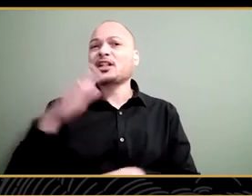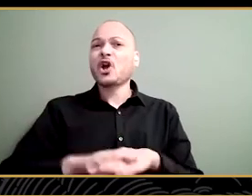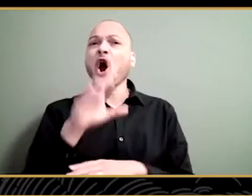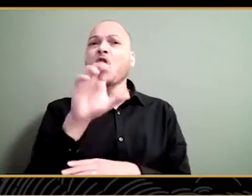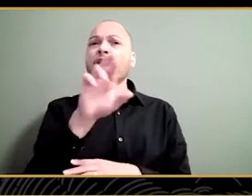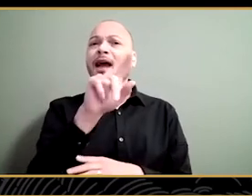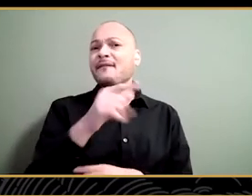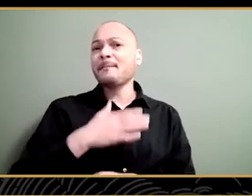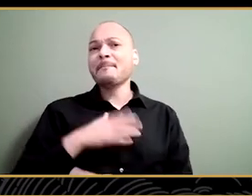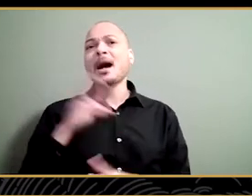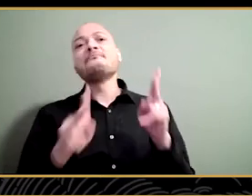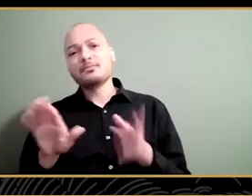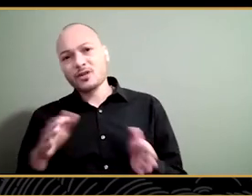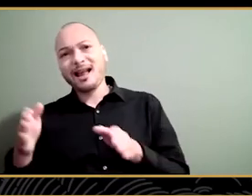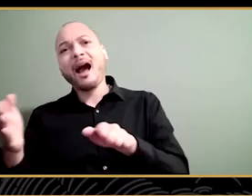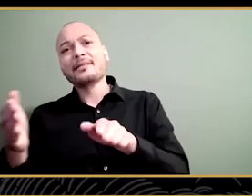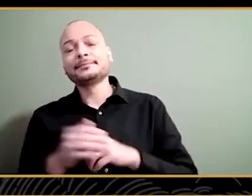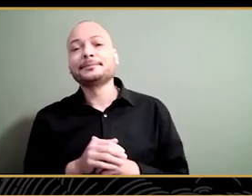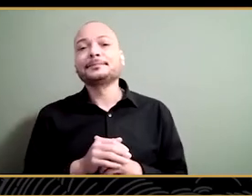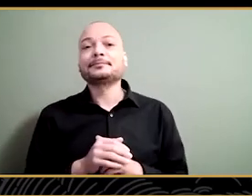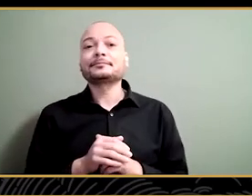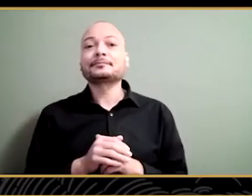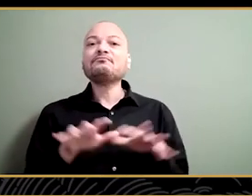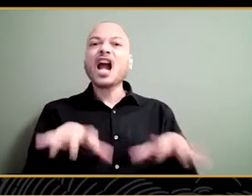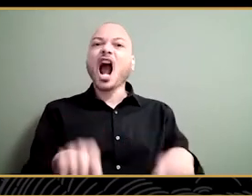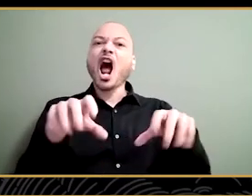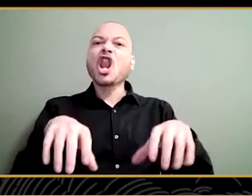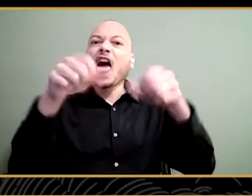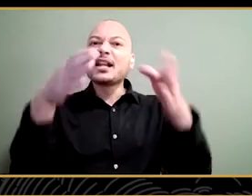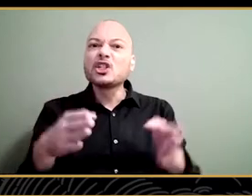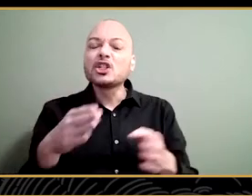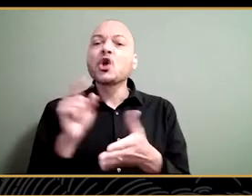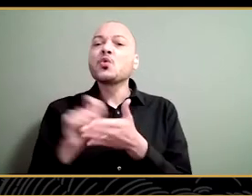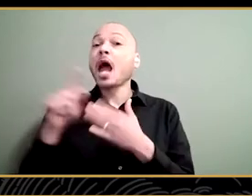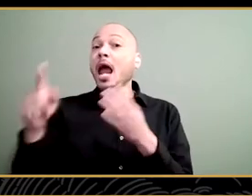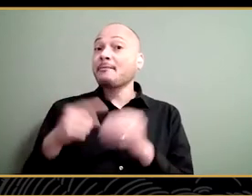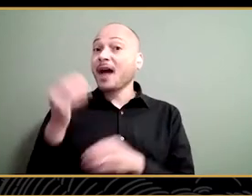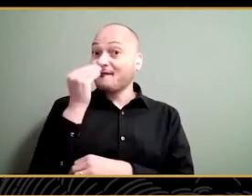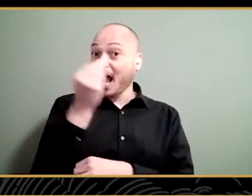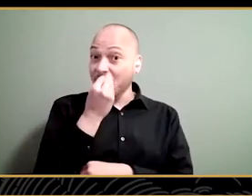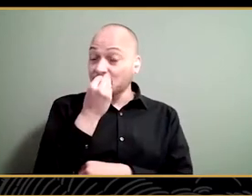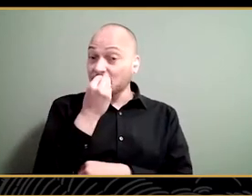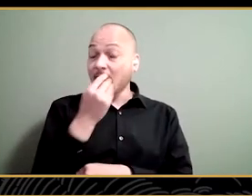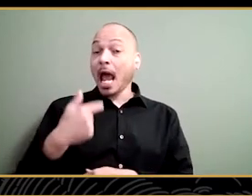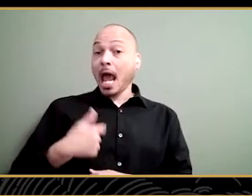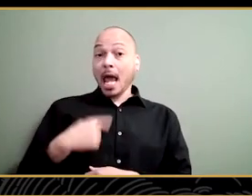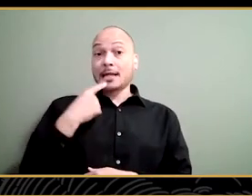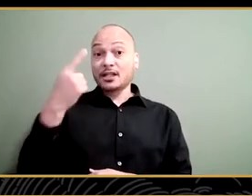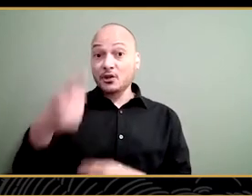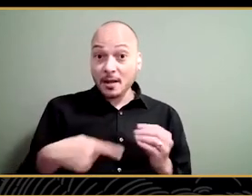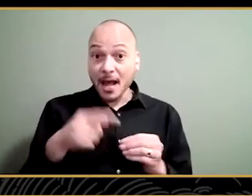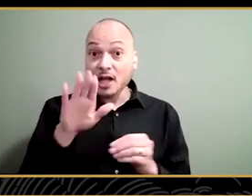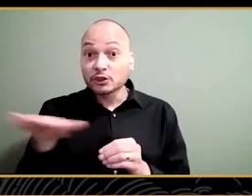are dying. Lines of poetry appear. Colonizers write about flowers. I tell you about children